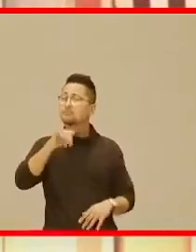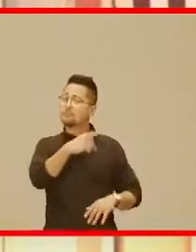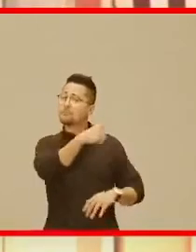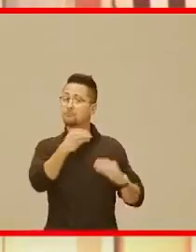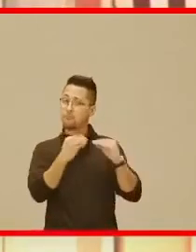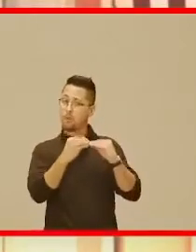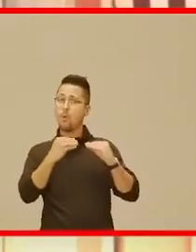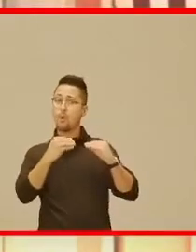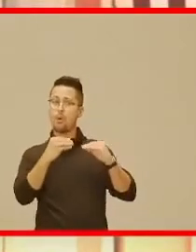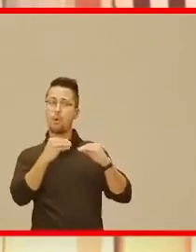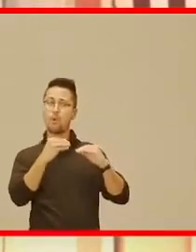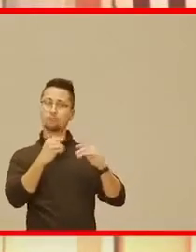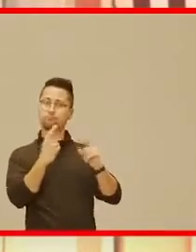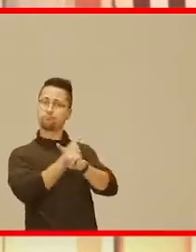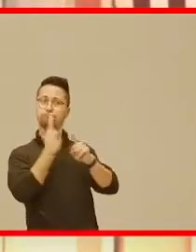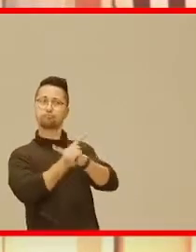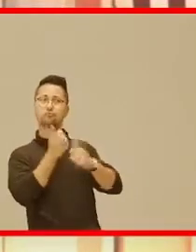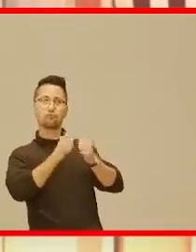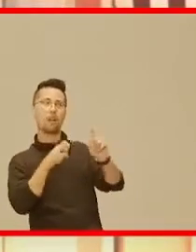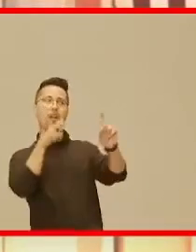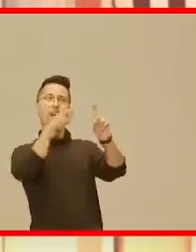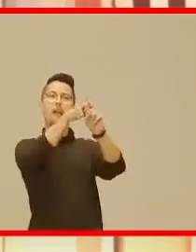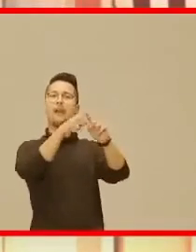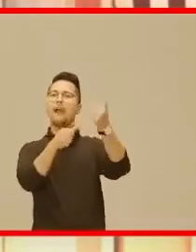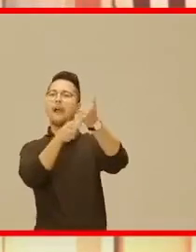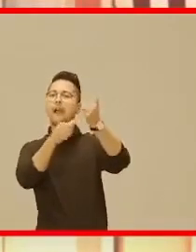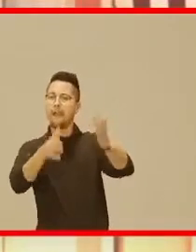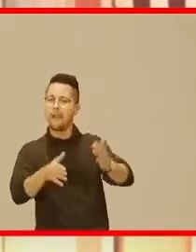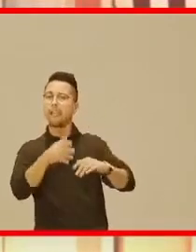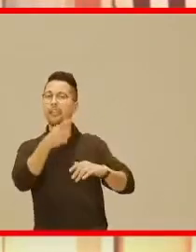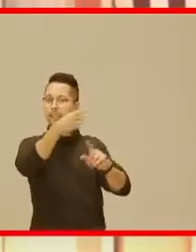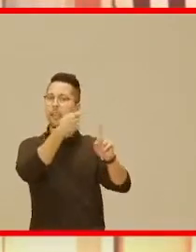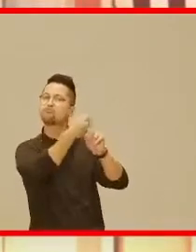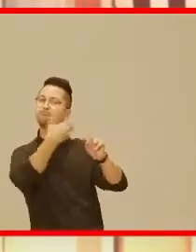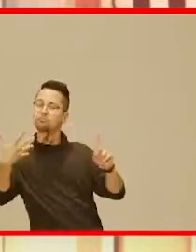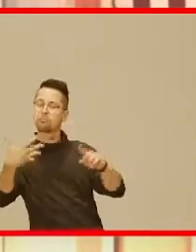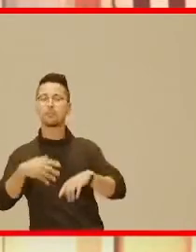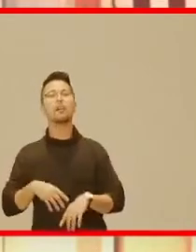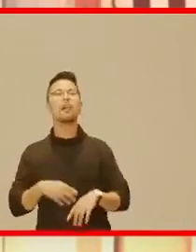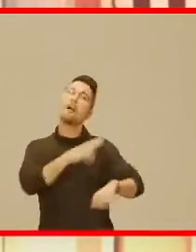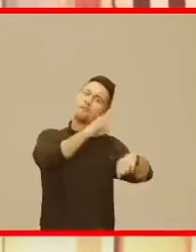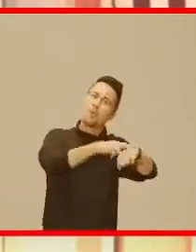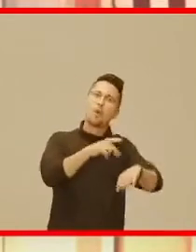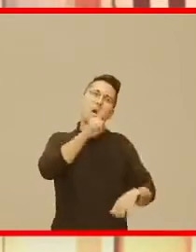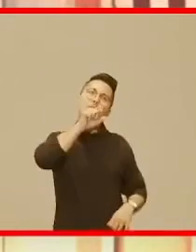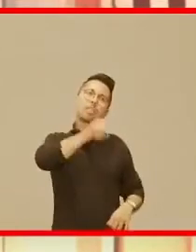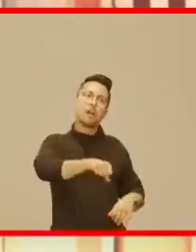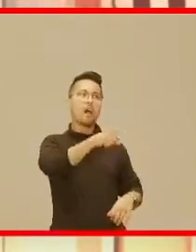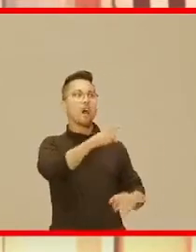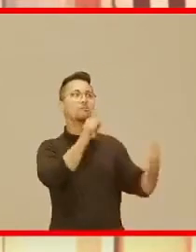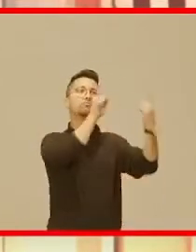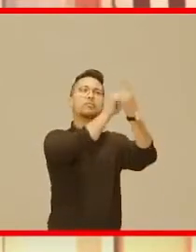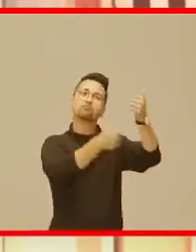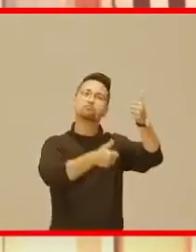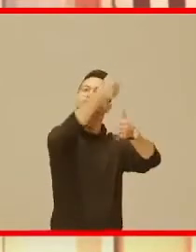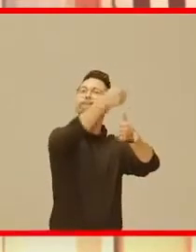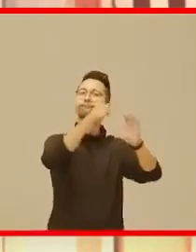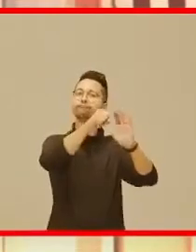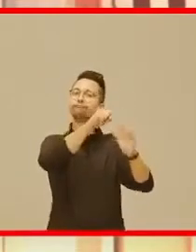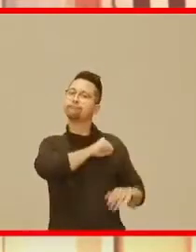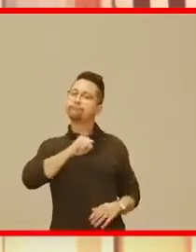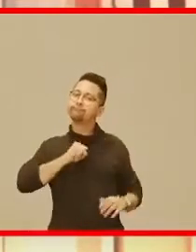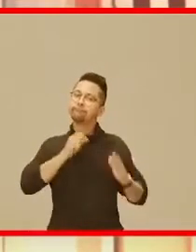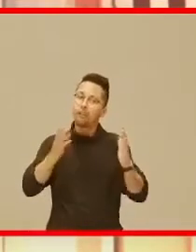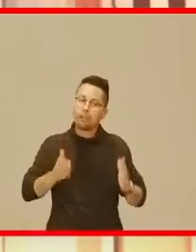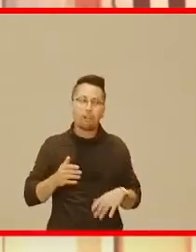aide, just to kind of give me some background. And in the course of that, you can say, I'd like to see the representative or the senator and try to schedule that.